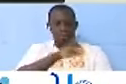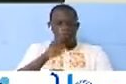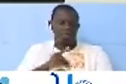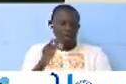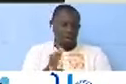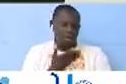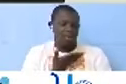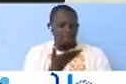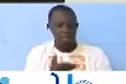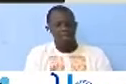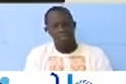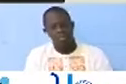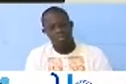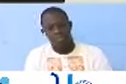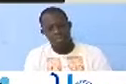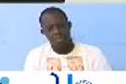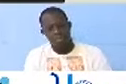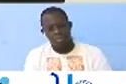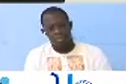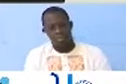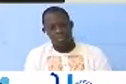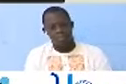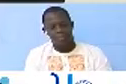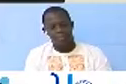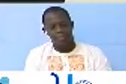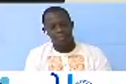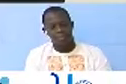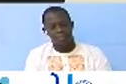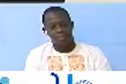aware of such